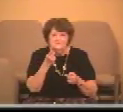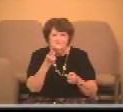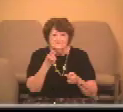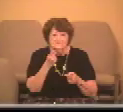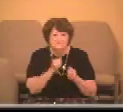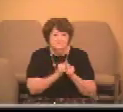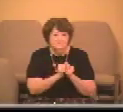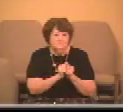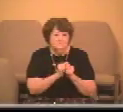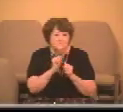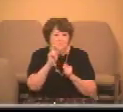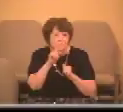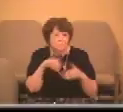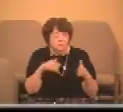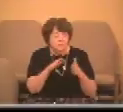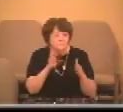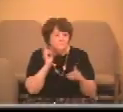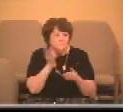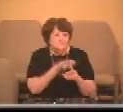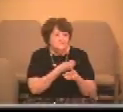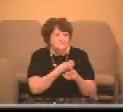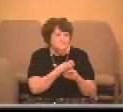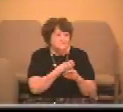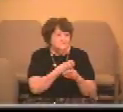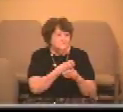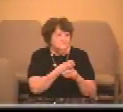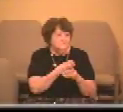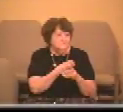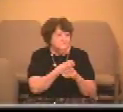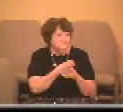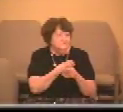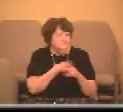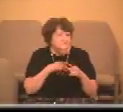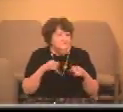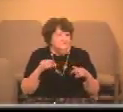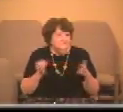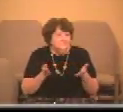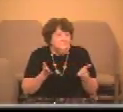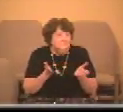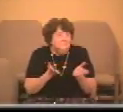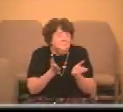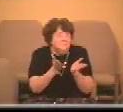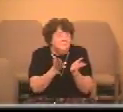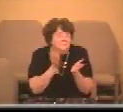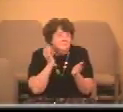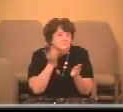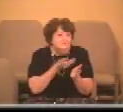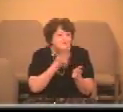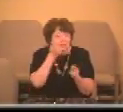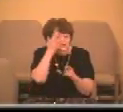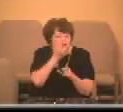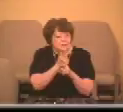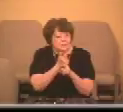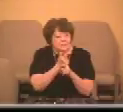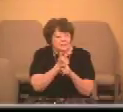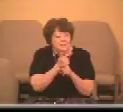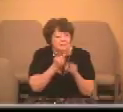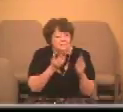one of the ways that we stir up our fervor with our relationship with God is through our